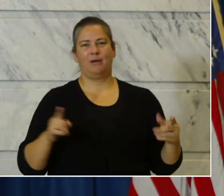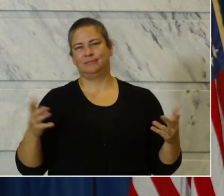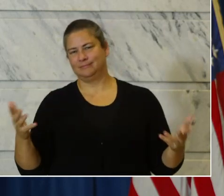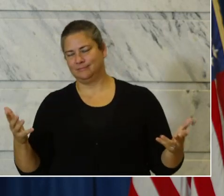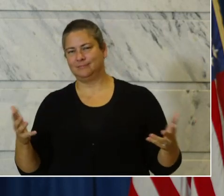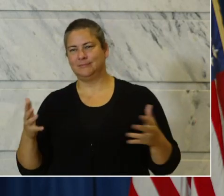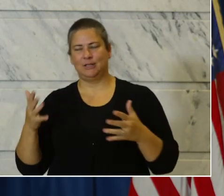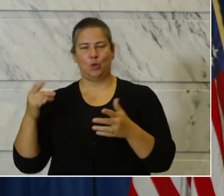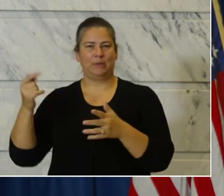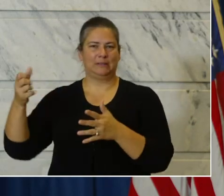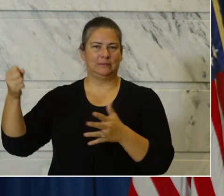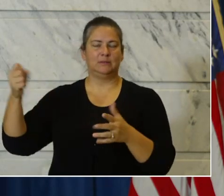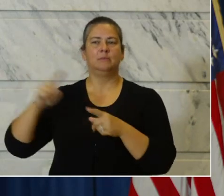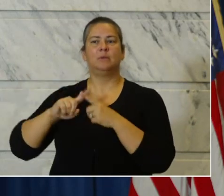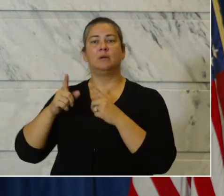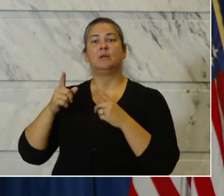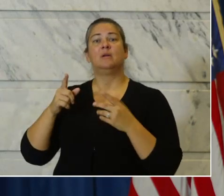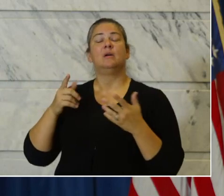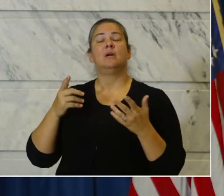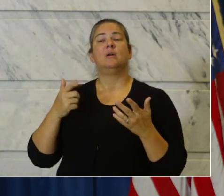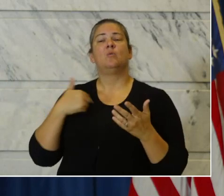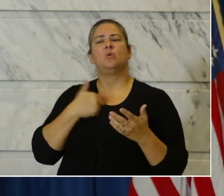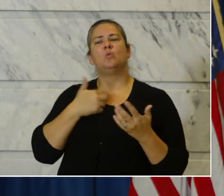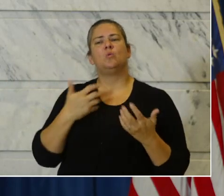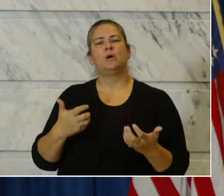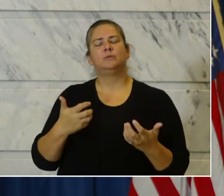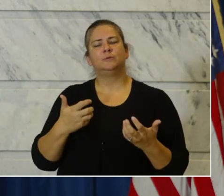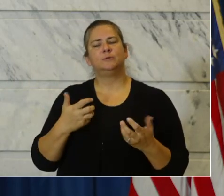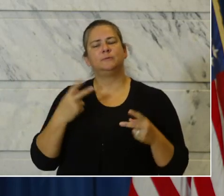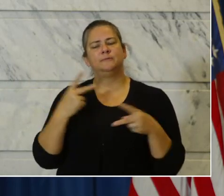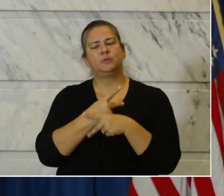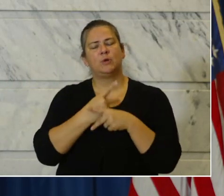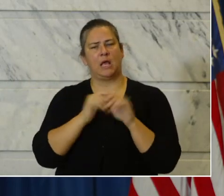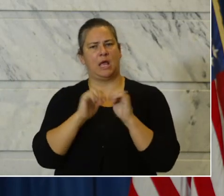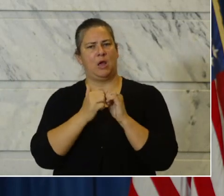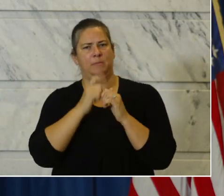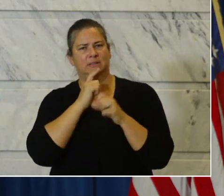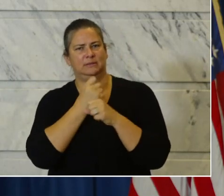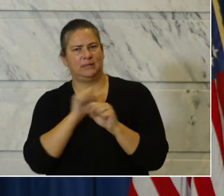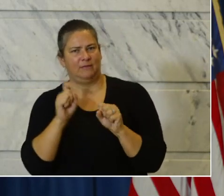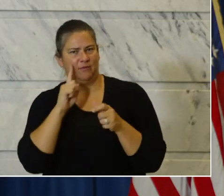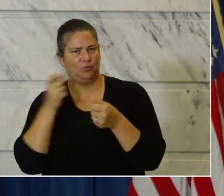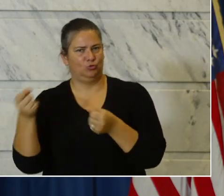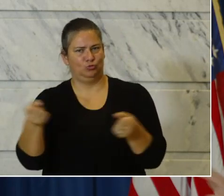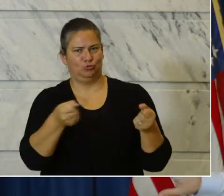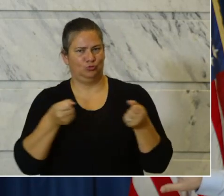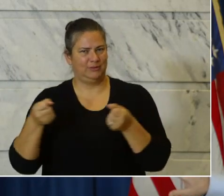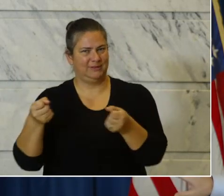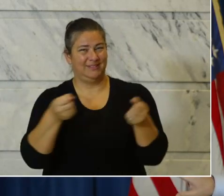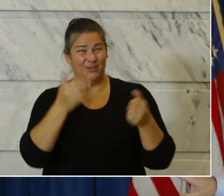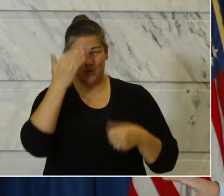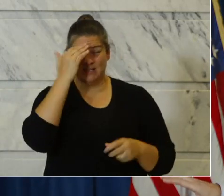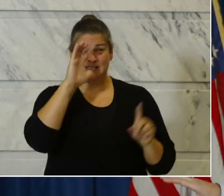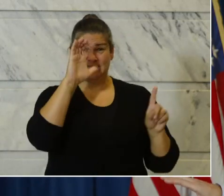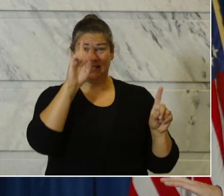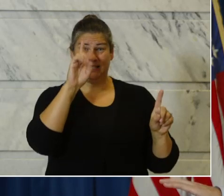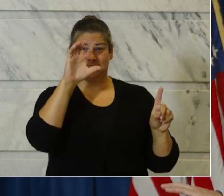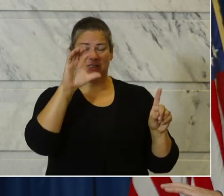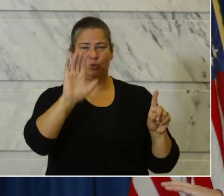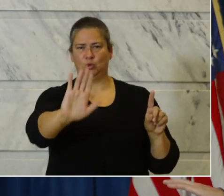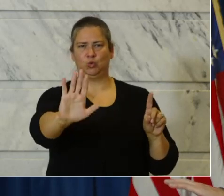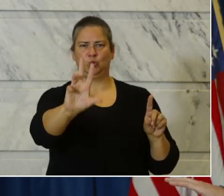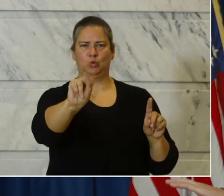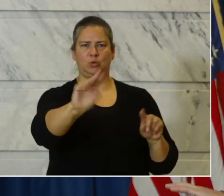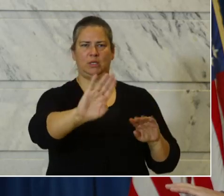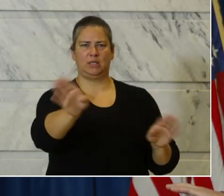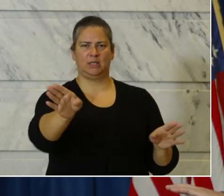part is trying to find a safe way to do it, given the CDC has said don't do trick-or-treating at